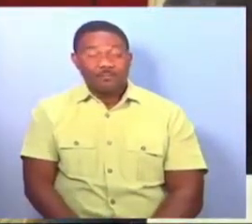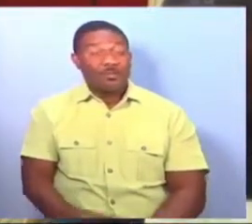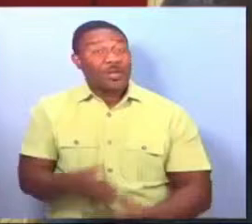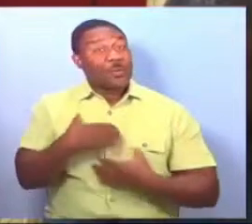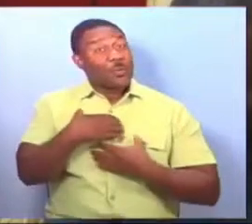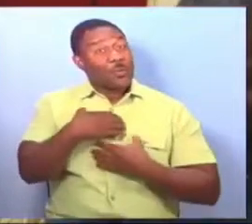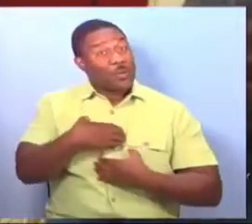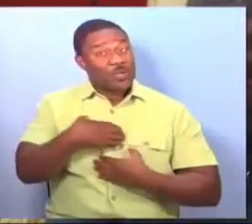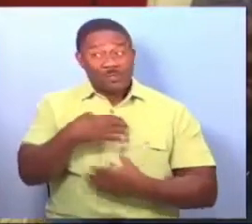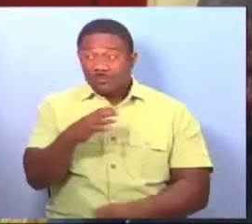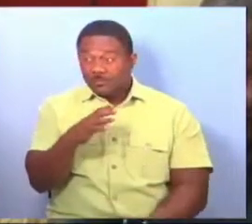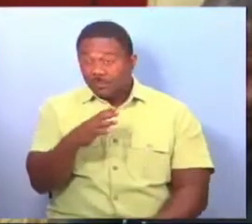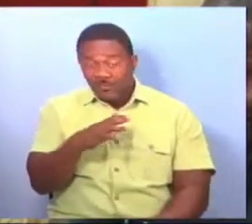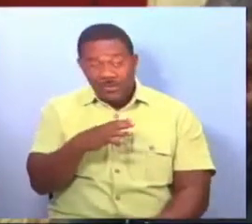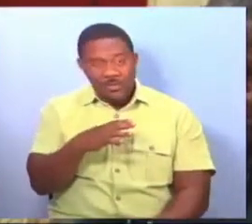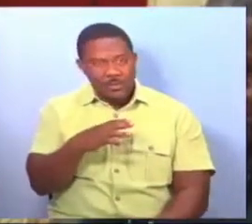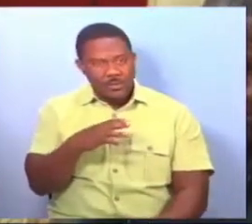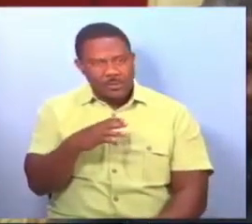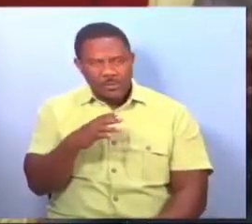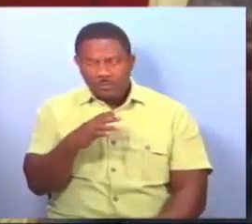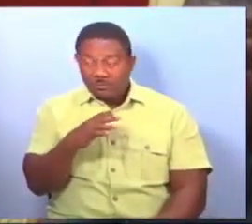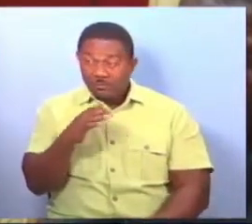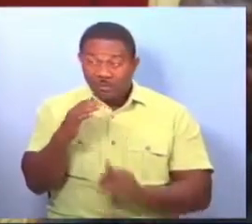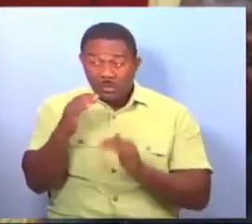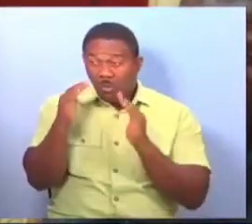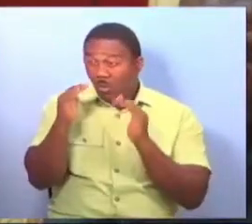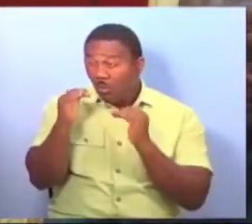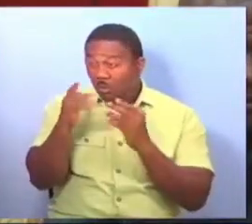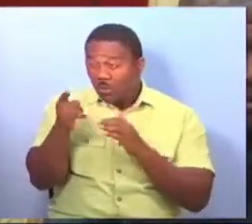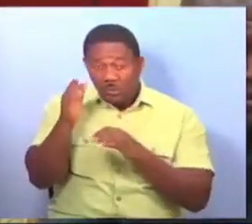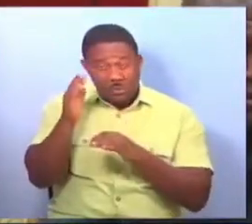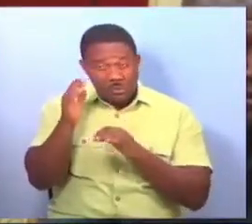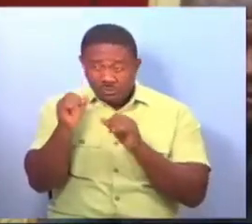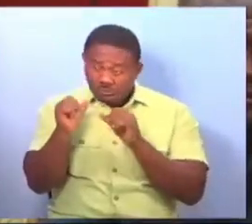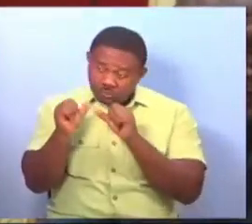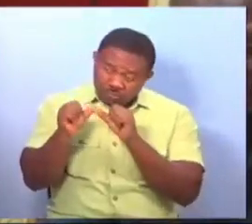well, and we hope that he will continue to contribute,